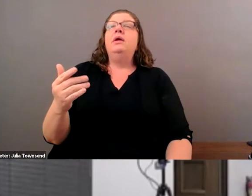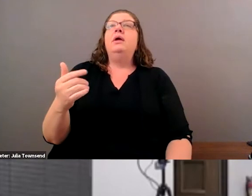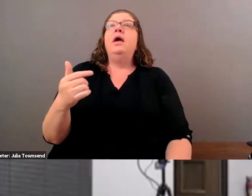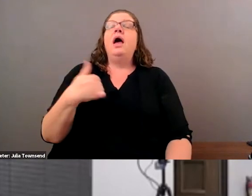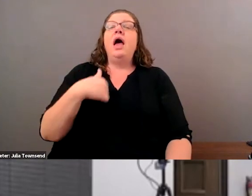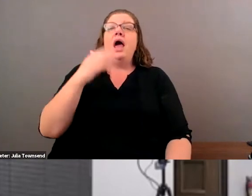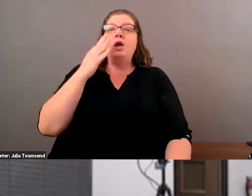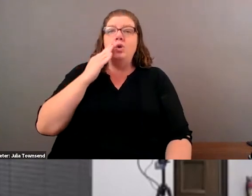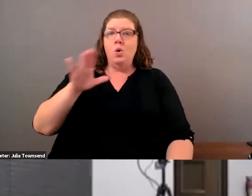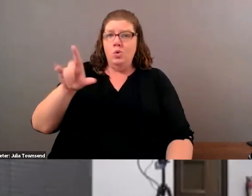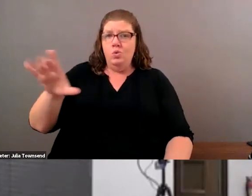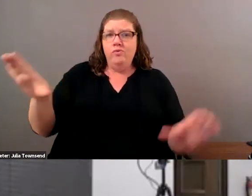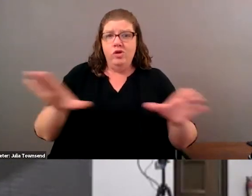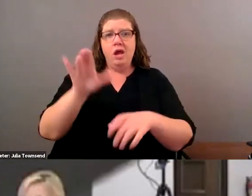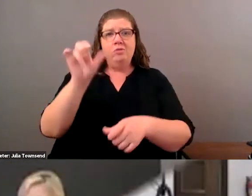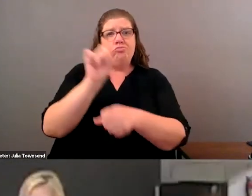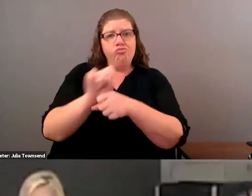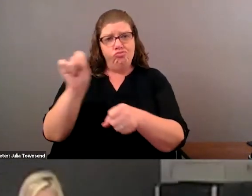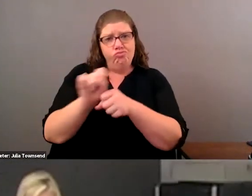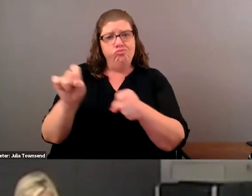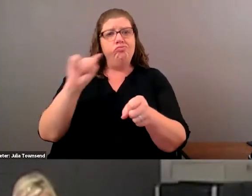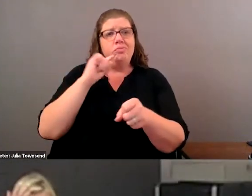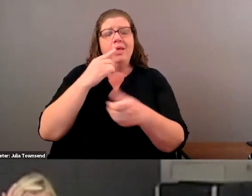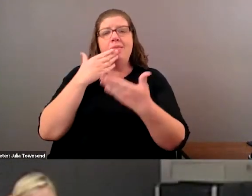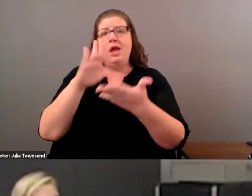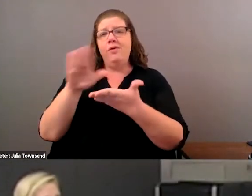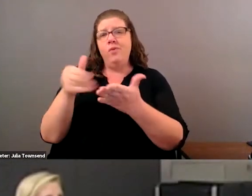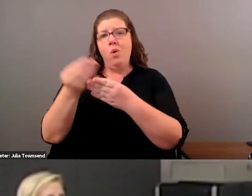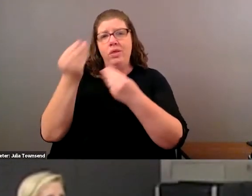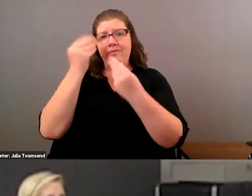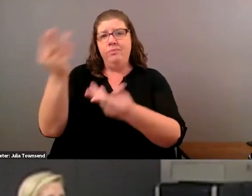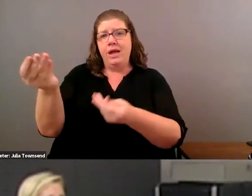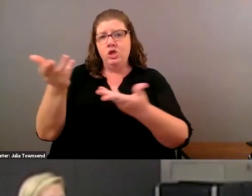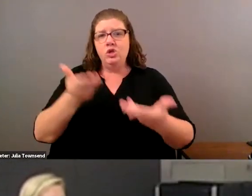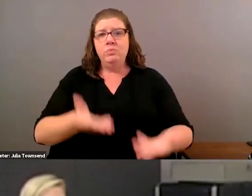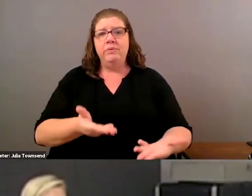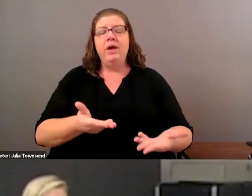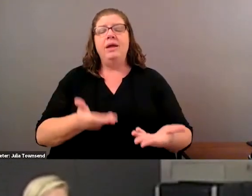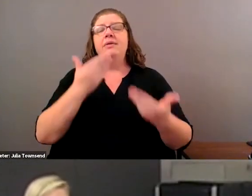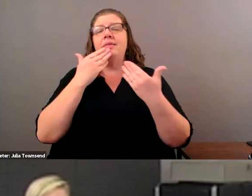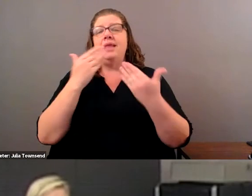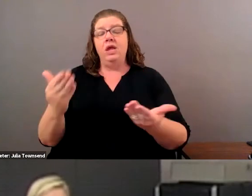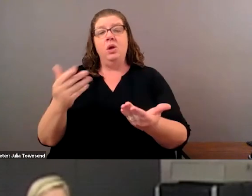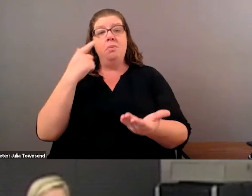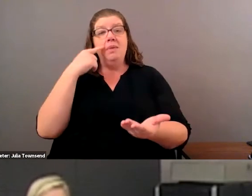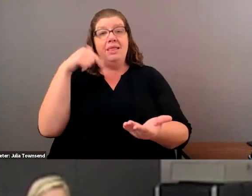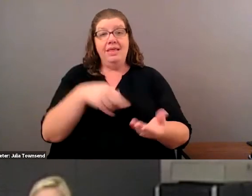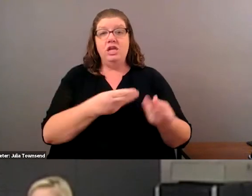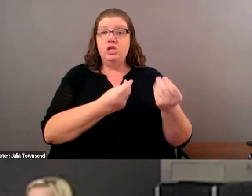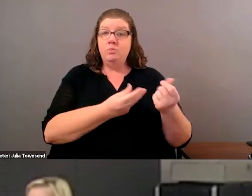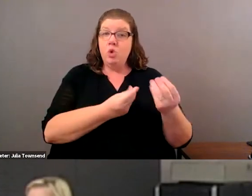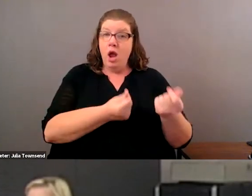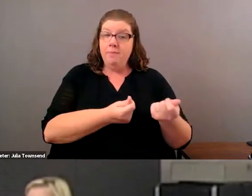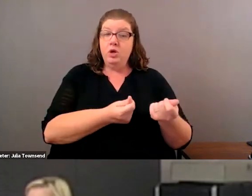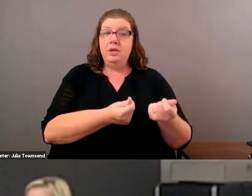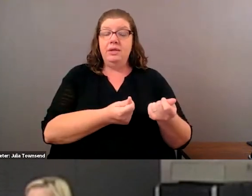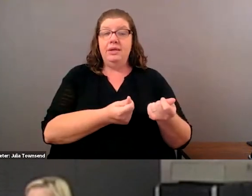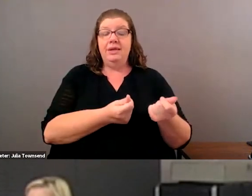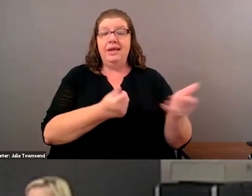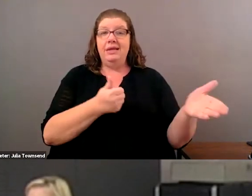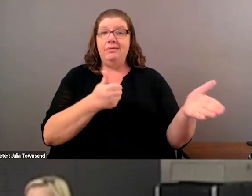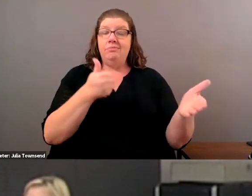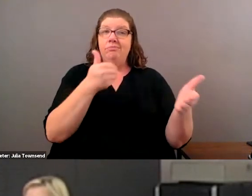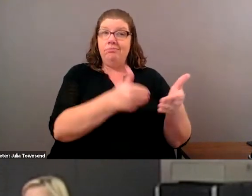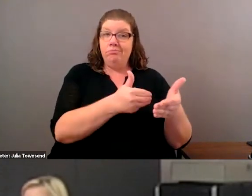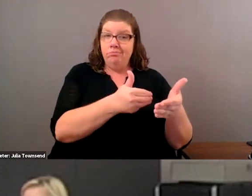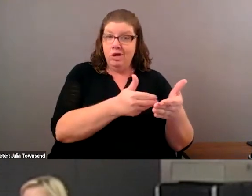done your due diligence, and thank you for all the information you provided. Being that this property is in the proximity of this property